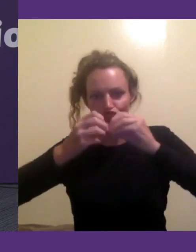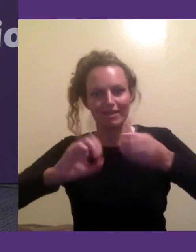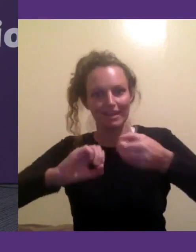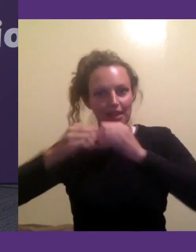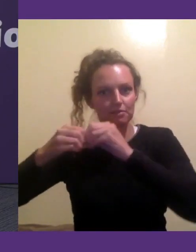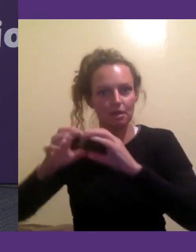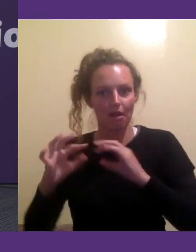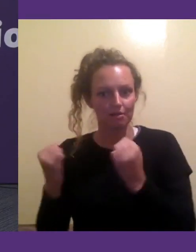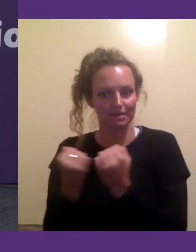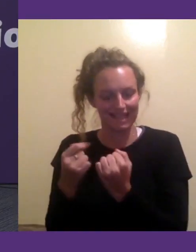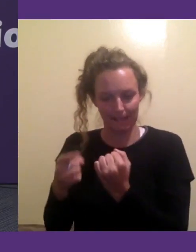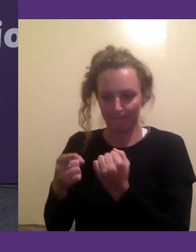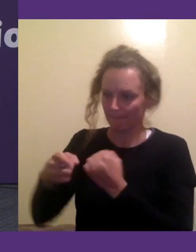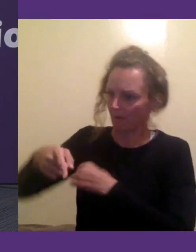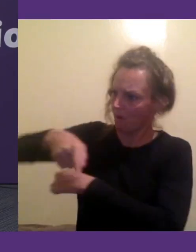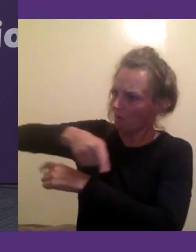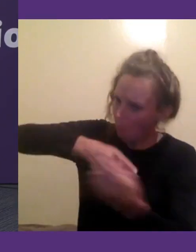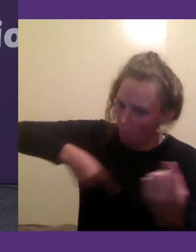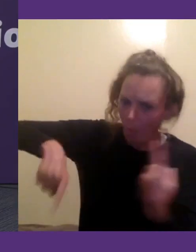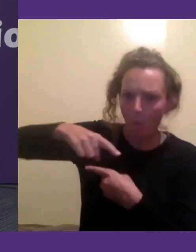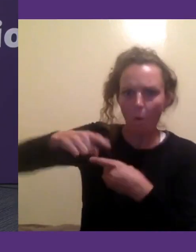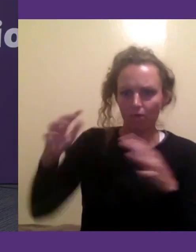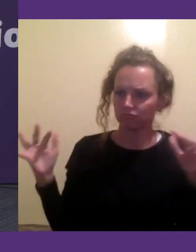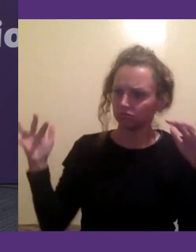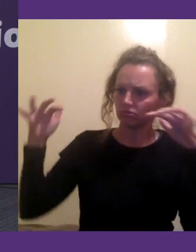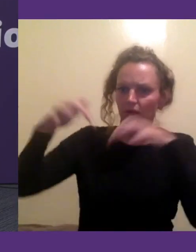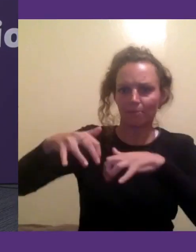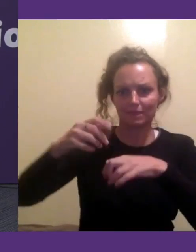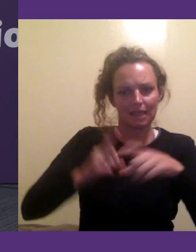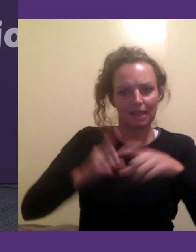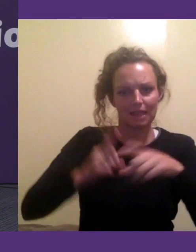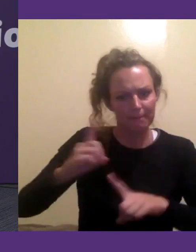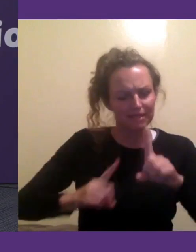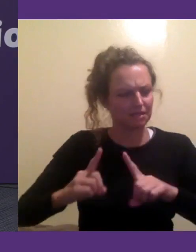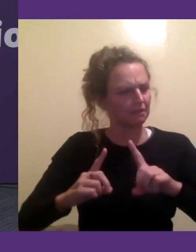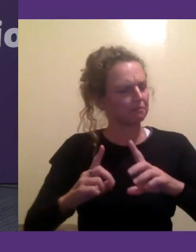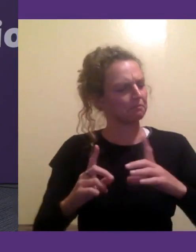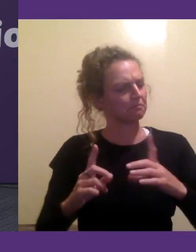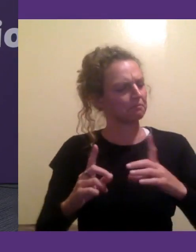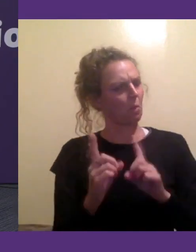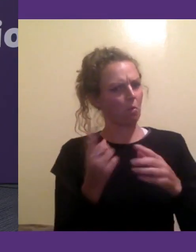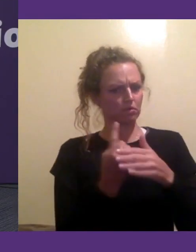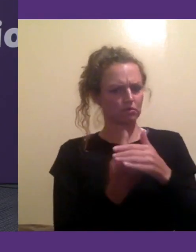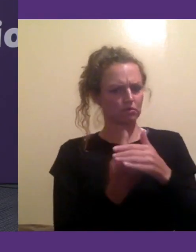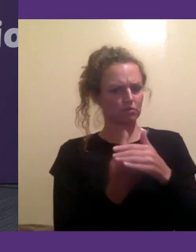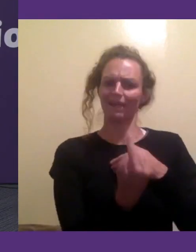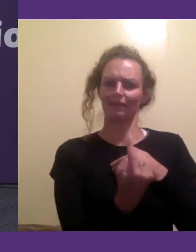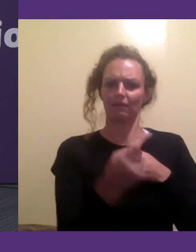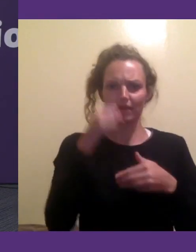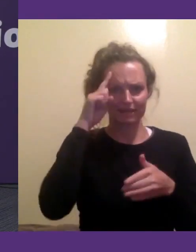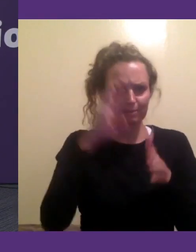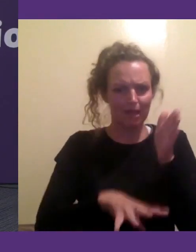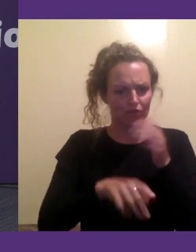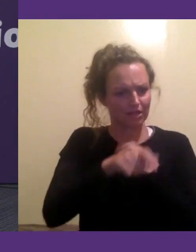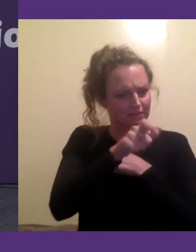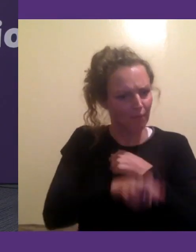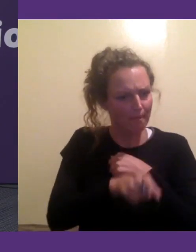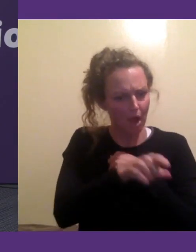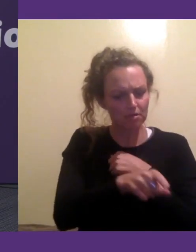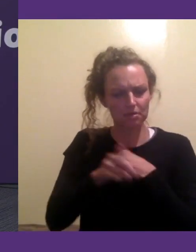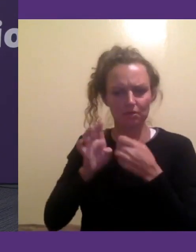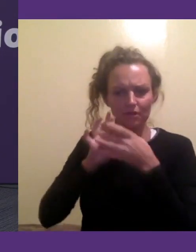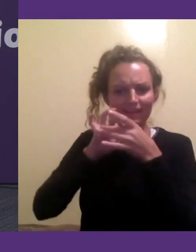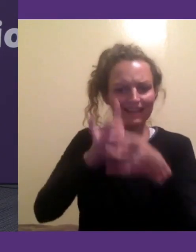the unique experience of someone who interacts with technology strictly through a Braille display, and how do we make sure that that becomes